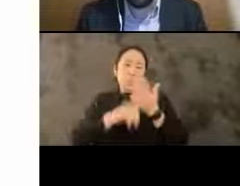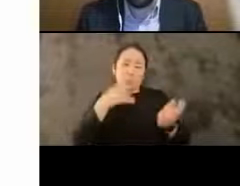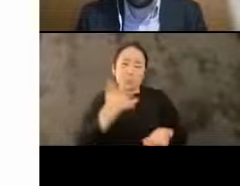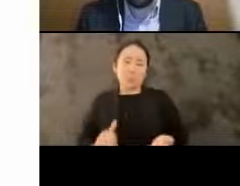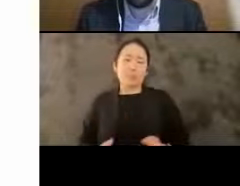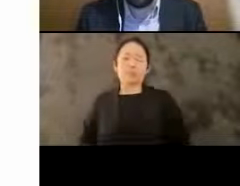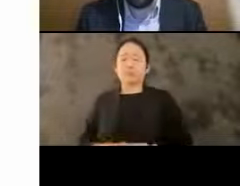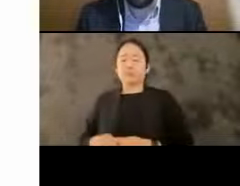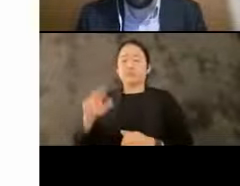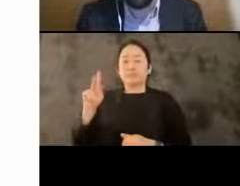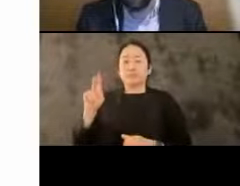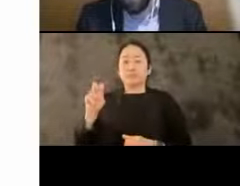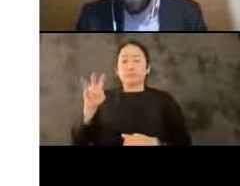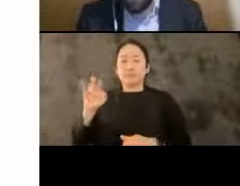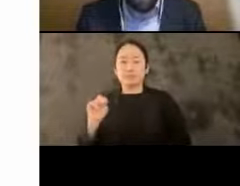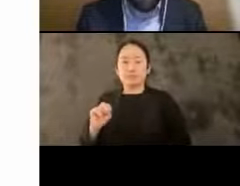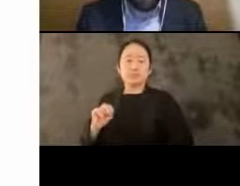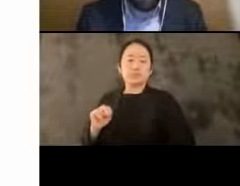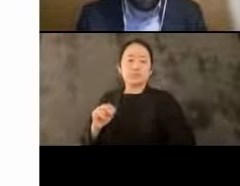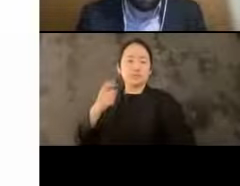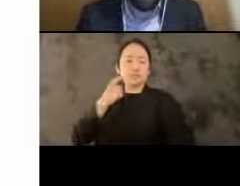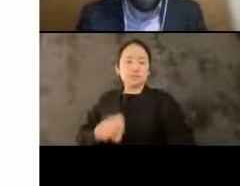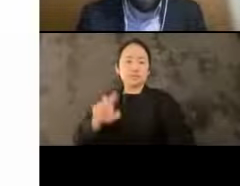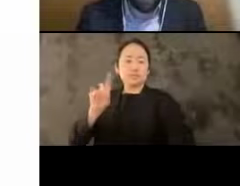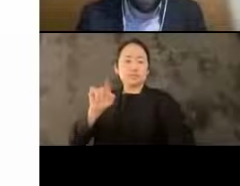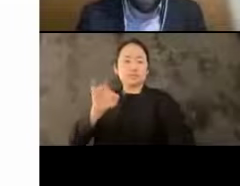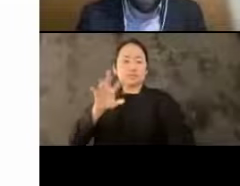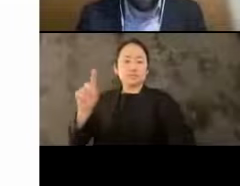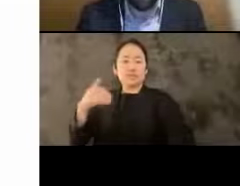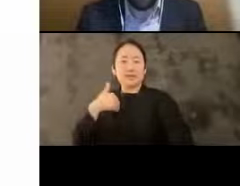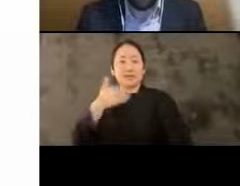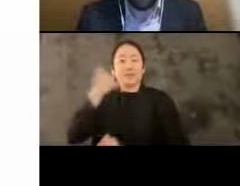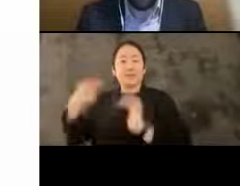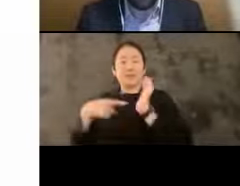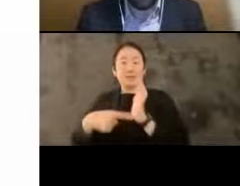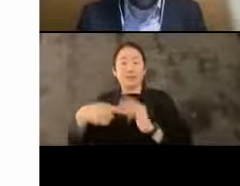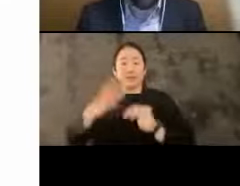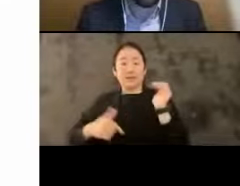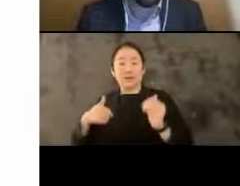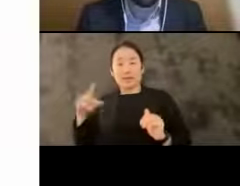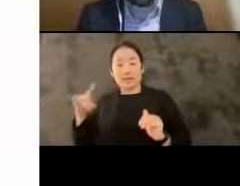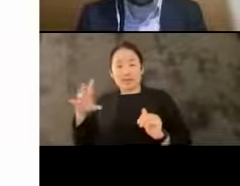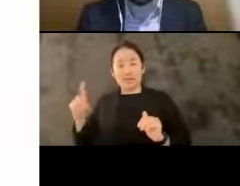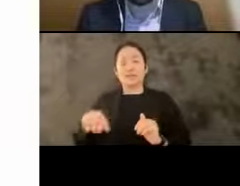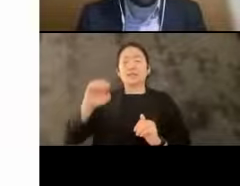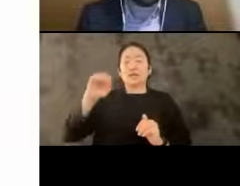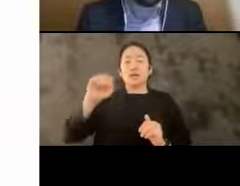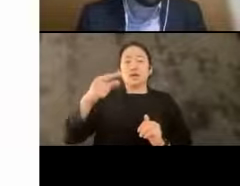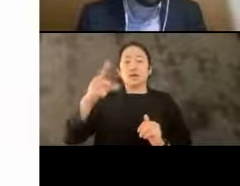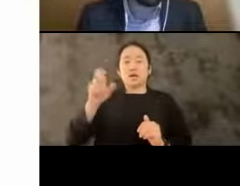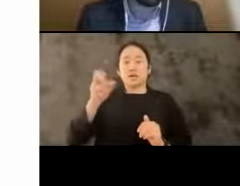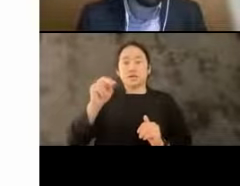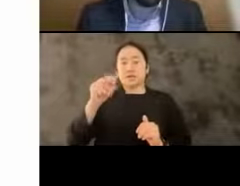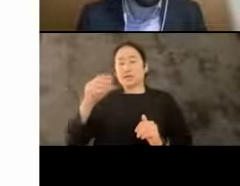Yeah, I think and just acknowledging David had a better example than I had along Ogden and Astor